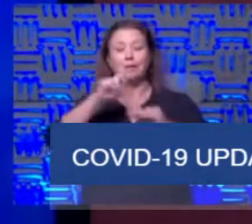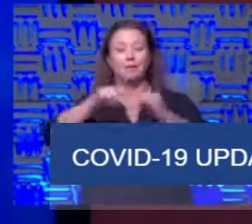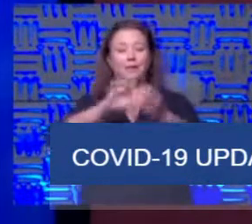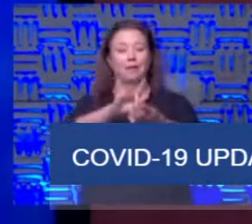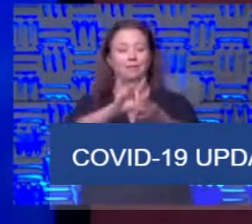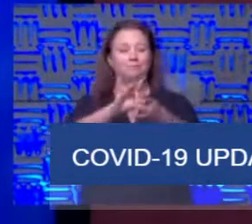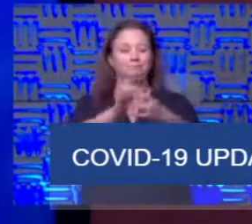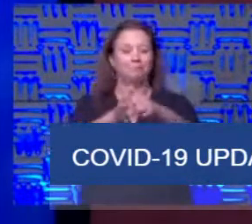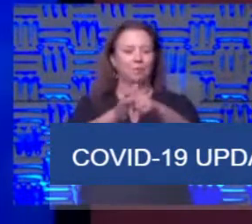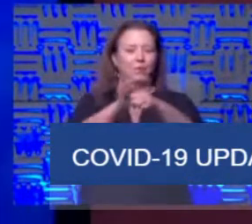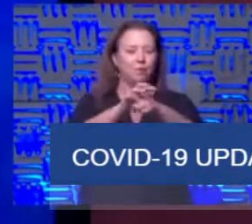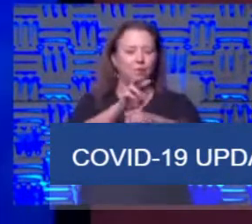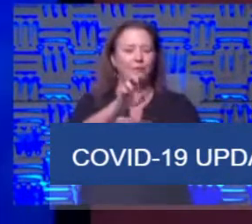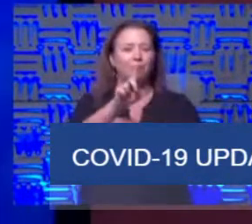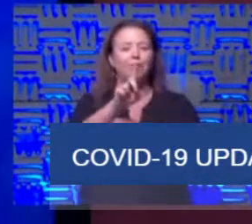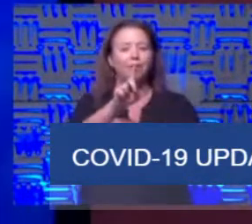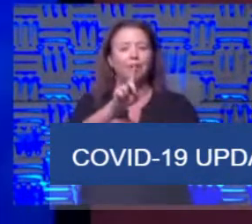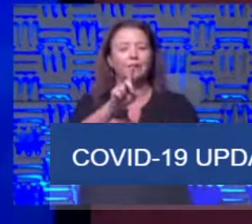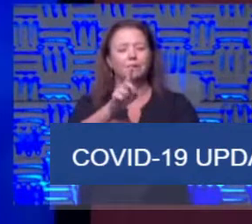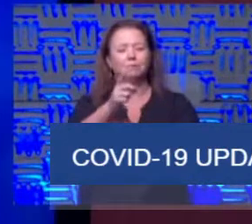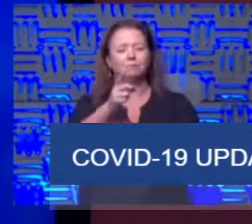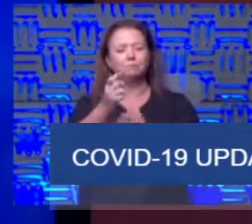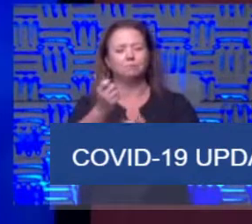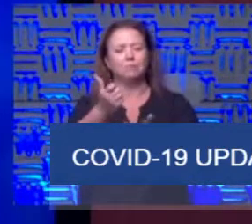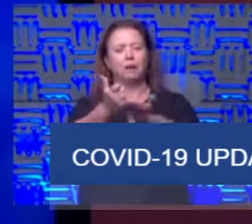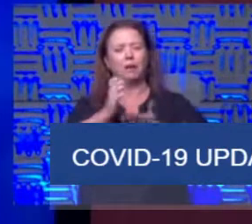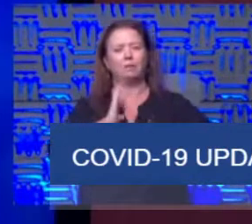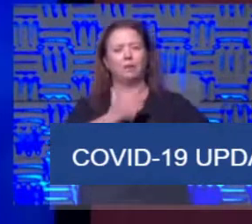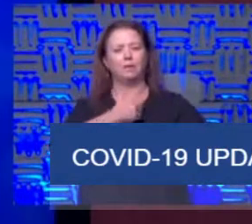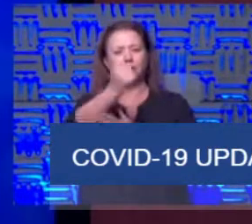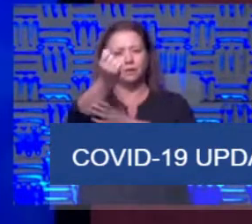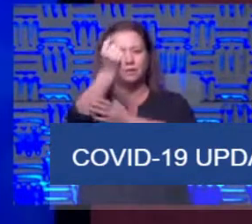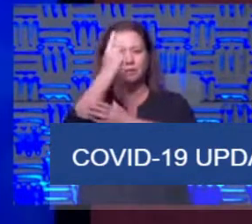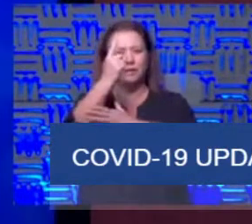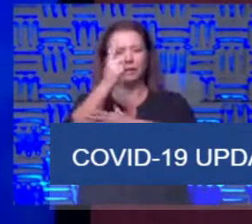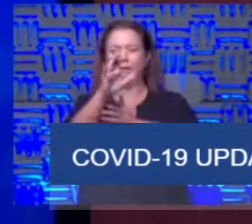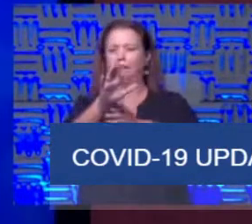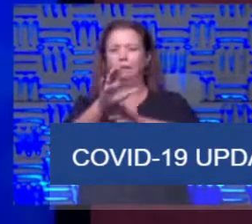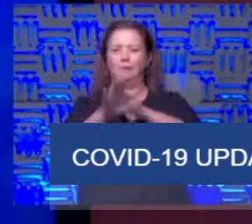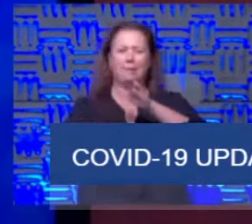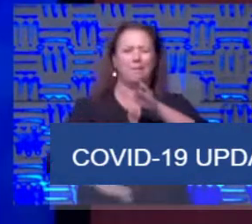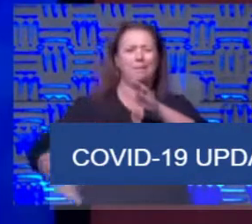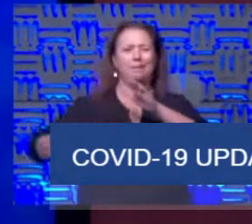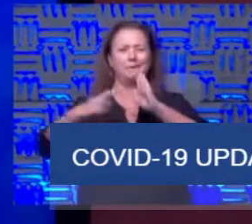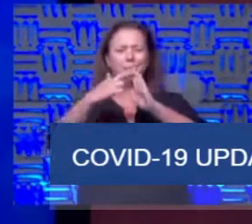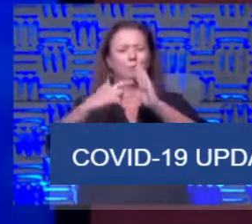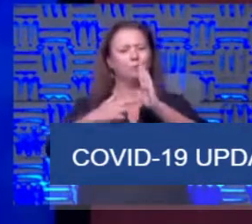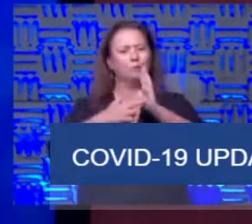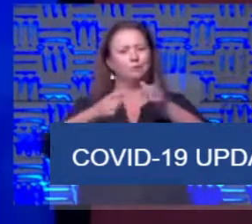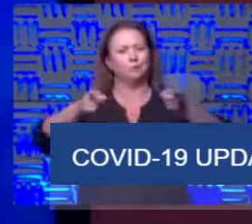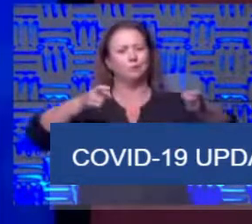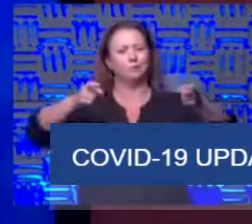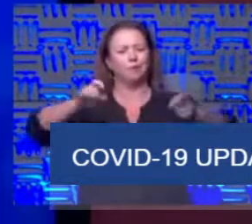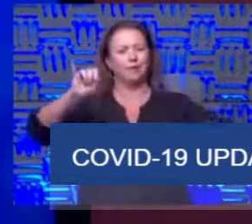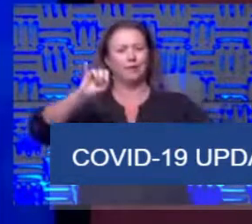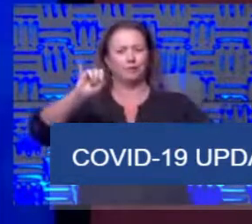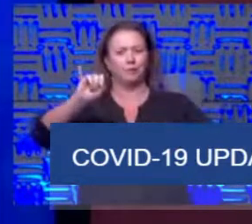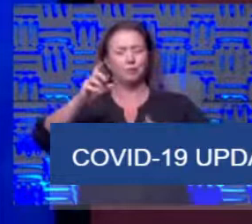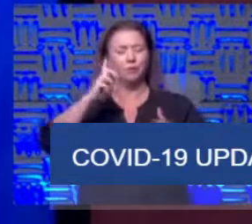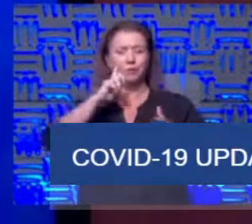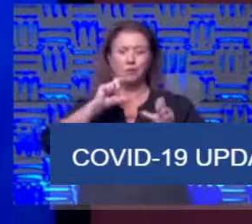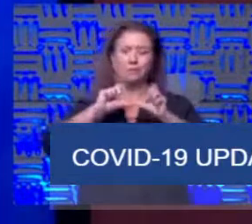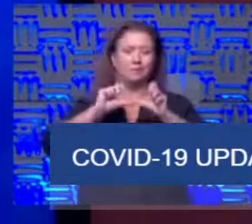COVID and to try and help us understand all the importance of the basic pillars of infection control, which continue to travel with